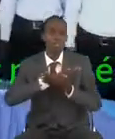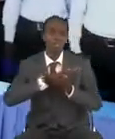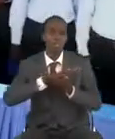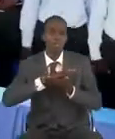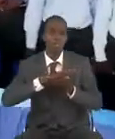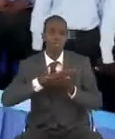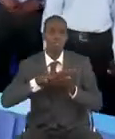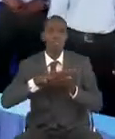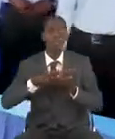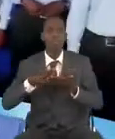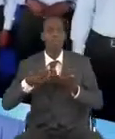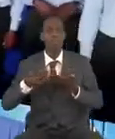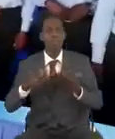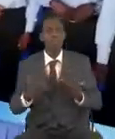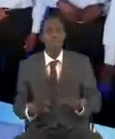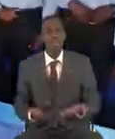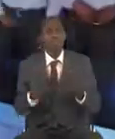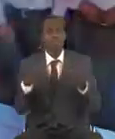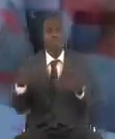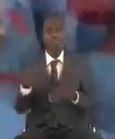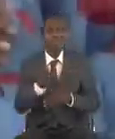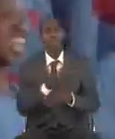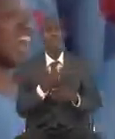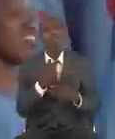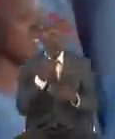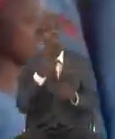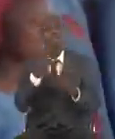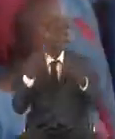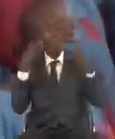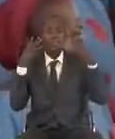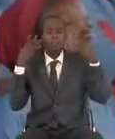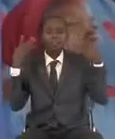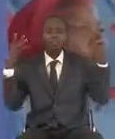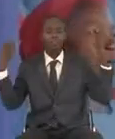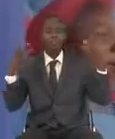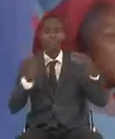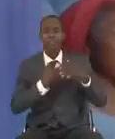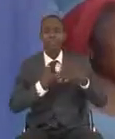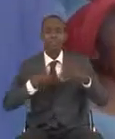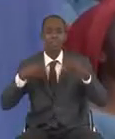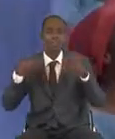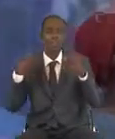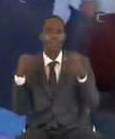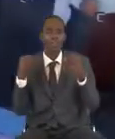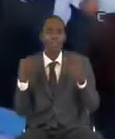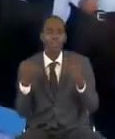clean, they'll lift their voices. If the voice is loud and